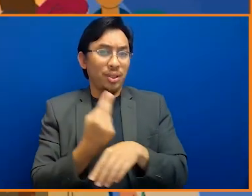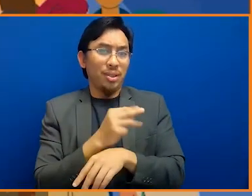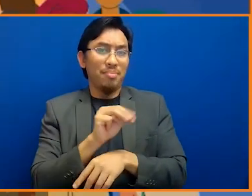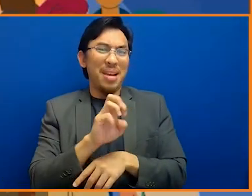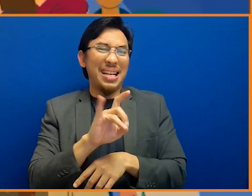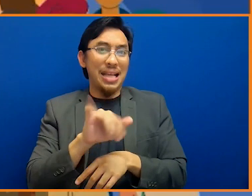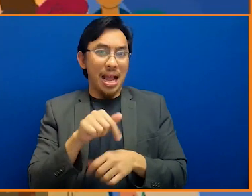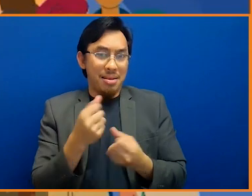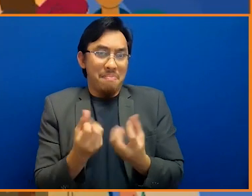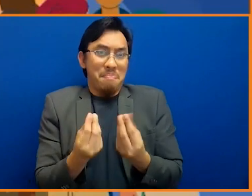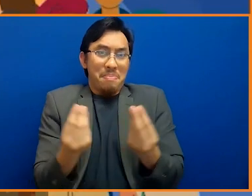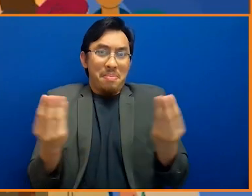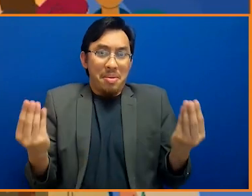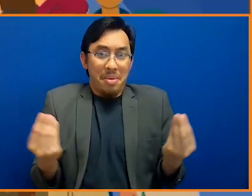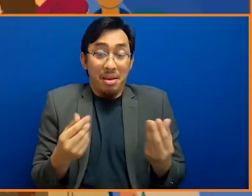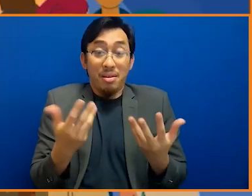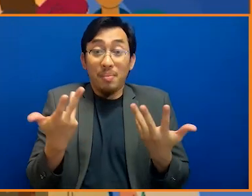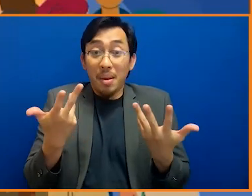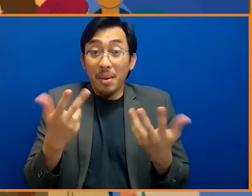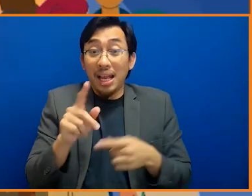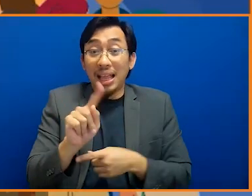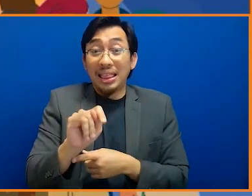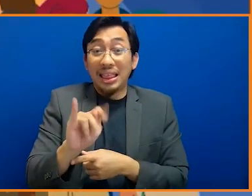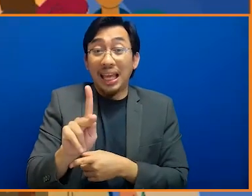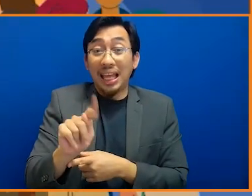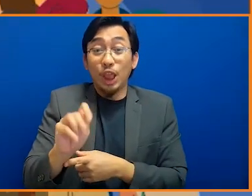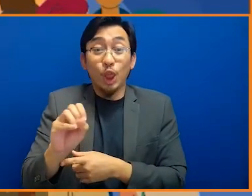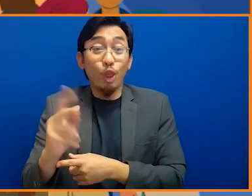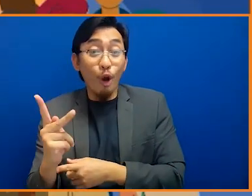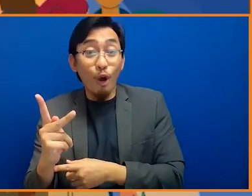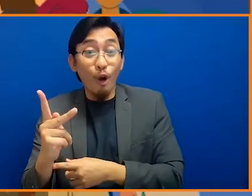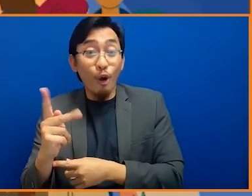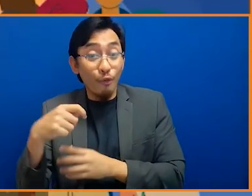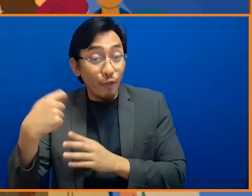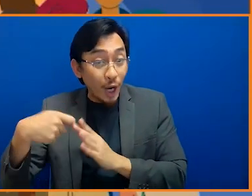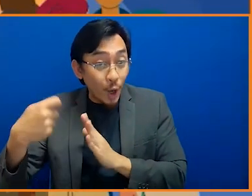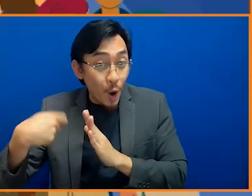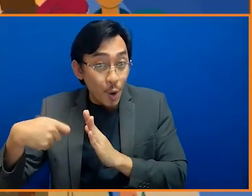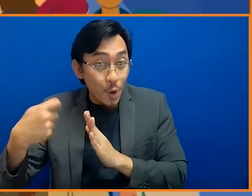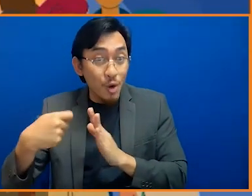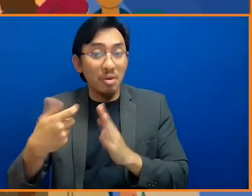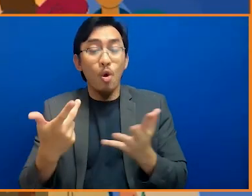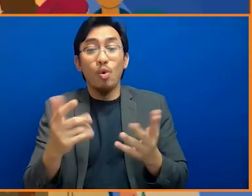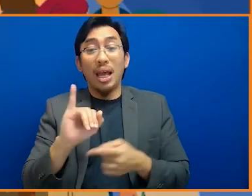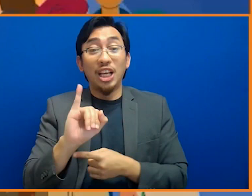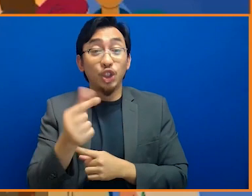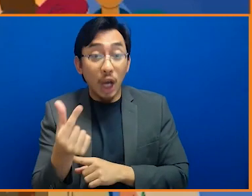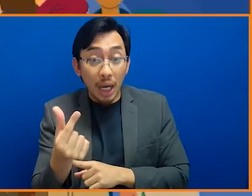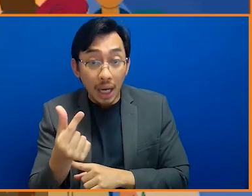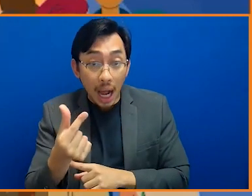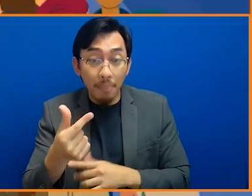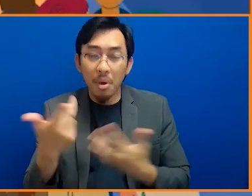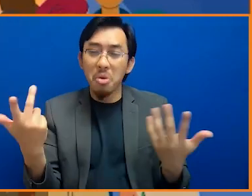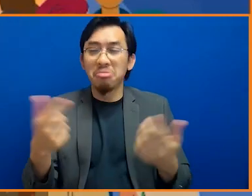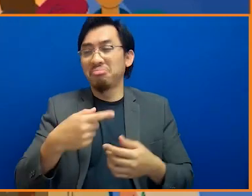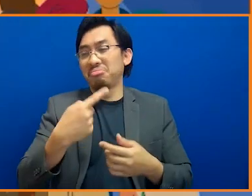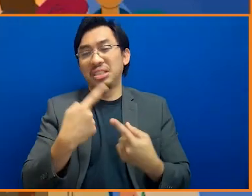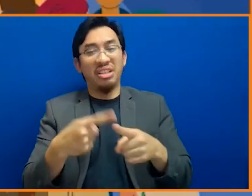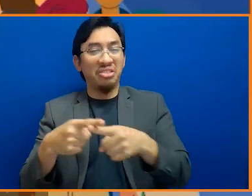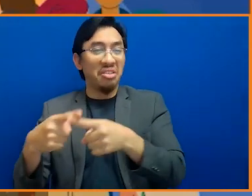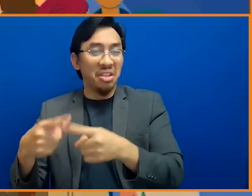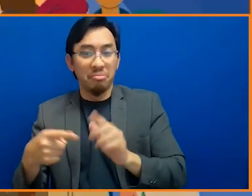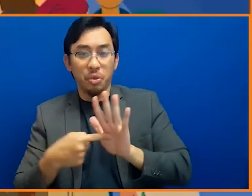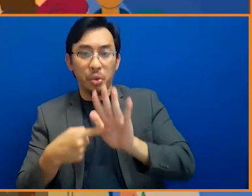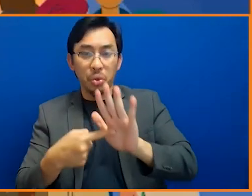is actually the social media trend right now. Maybe we have to educate through TikTok videos, or maybe we should use Instagram or any sort of